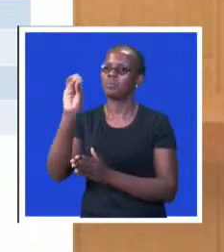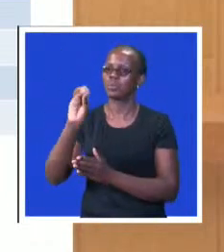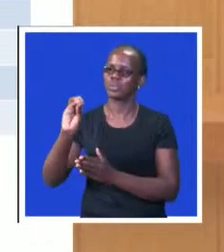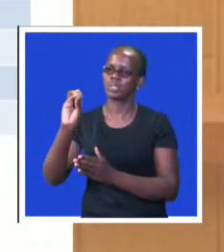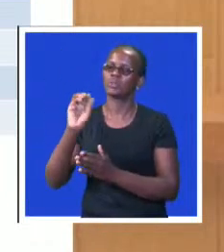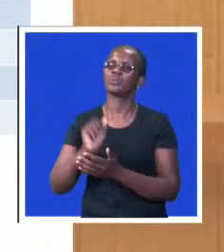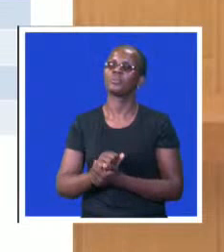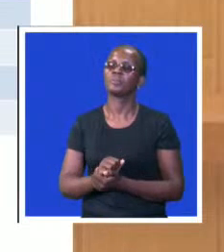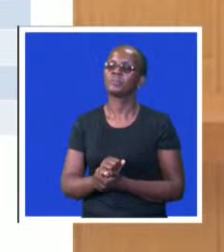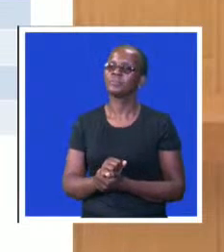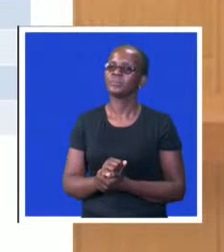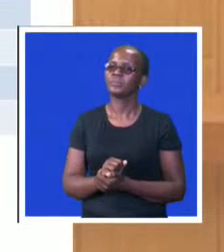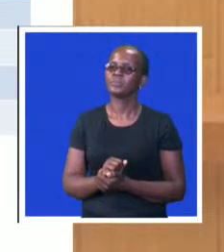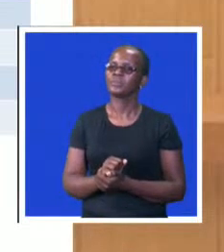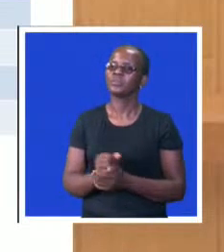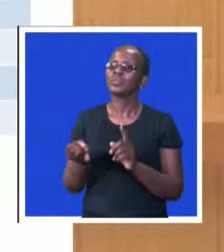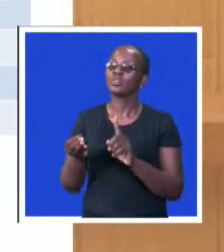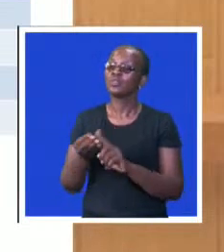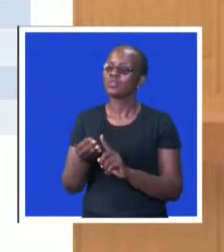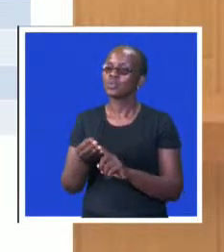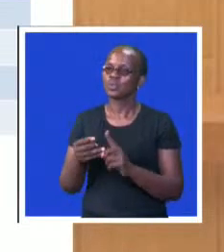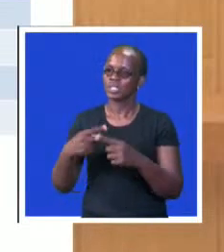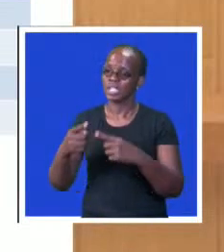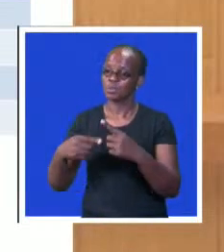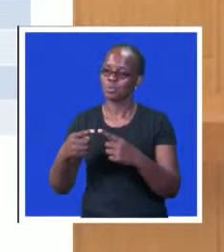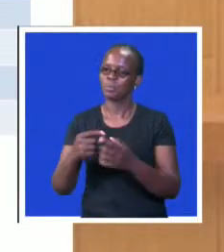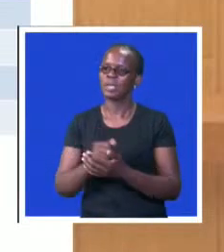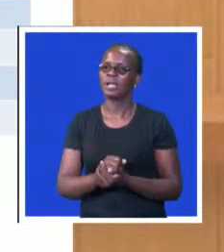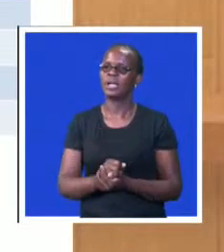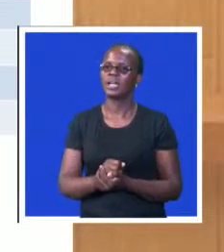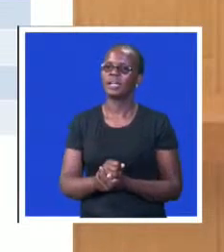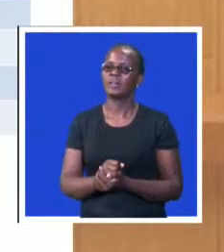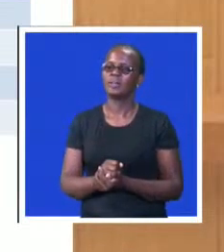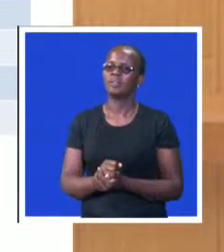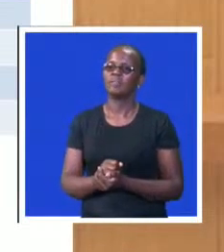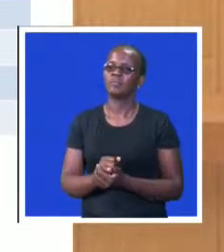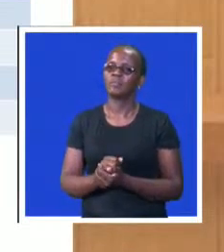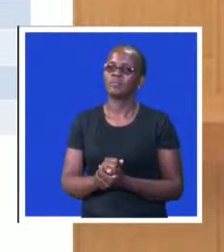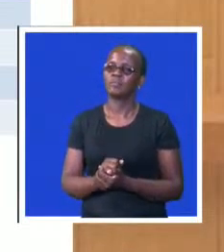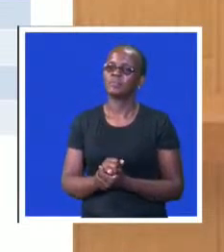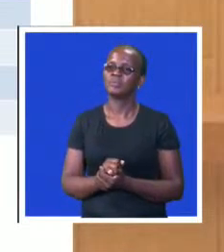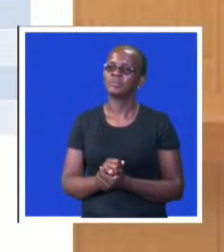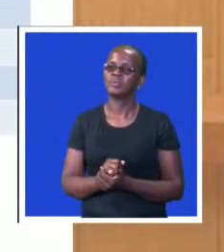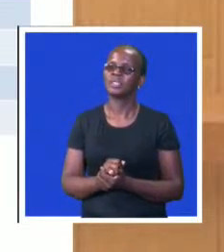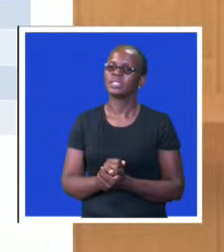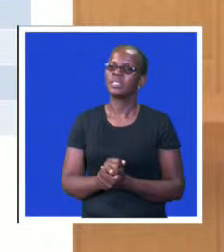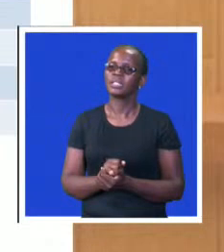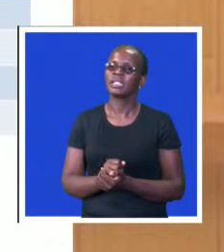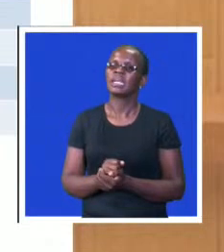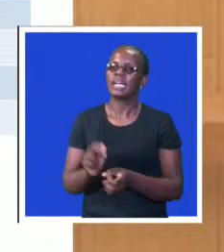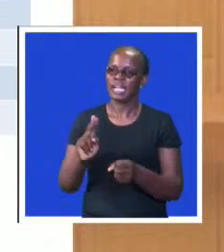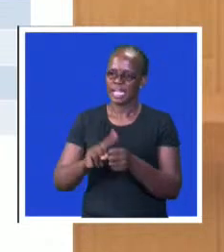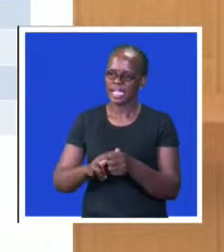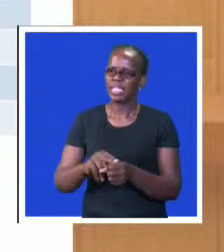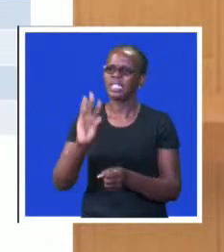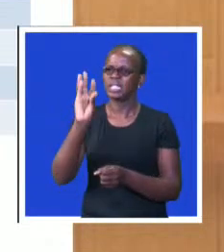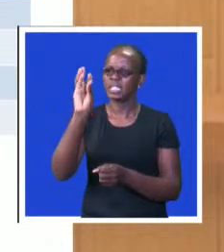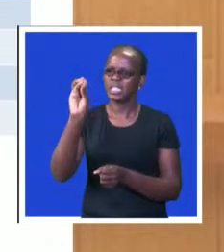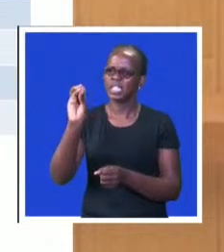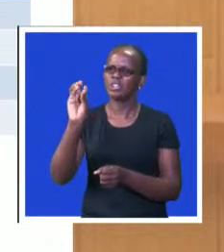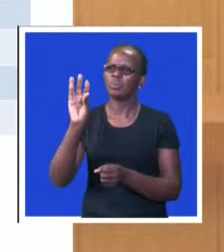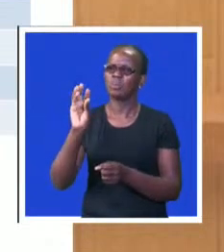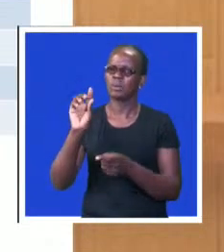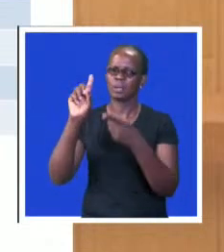first column. Then we go to the second column from our right. We also add 0 plus